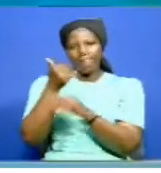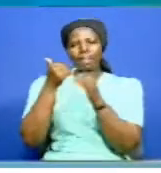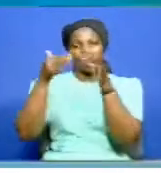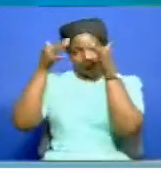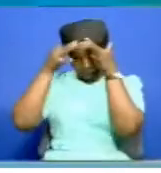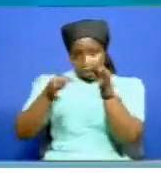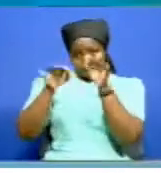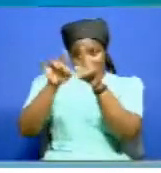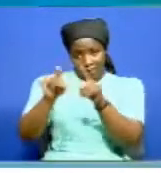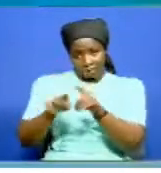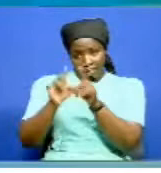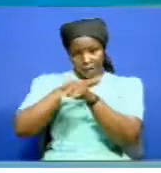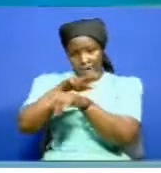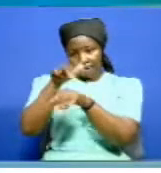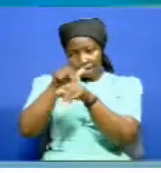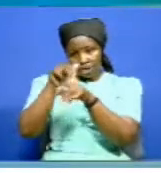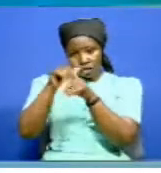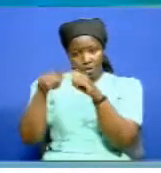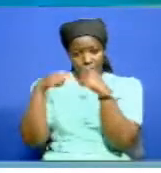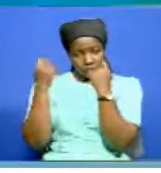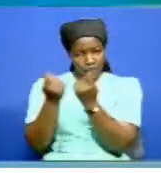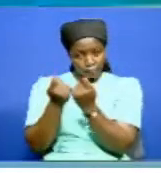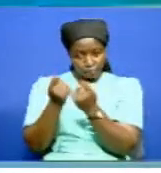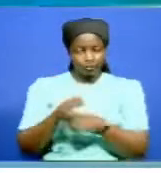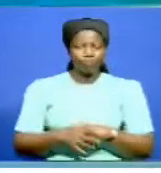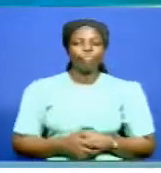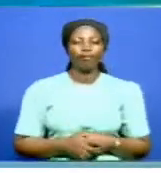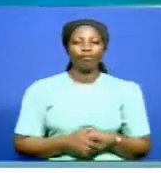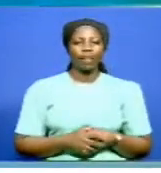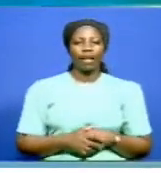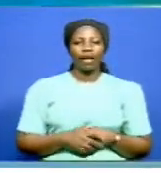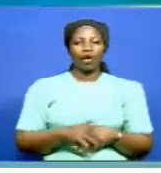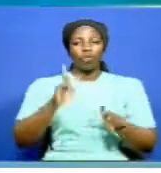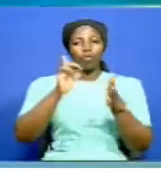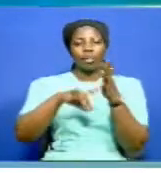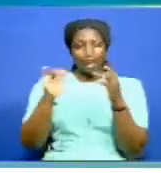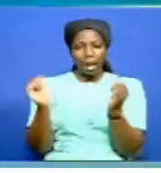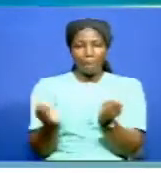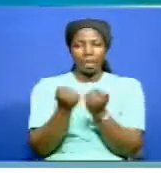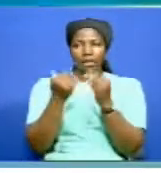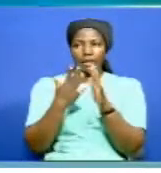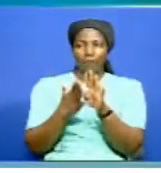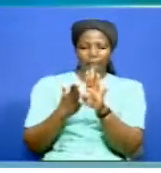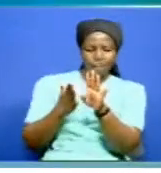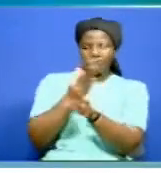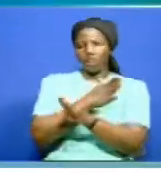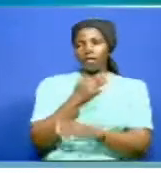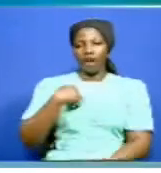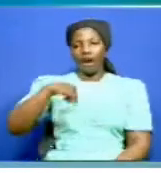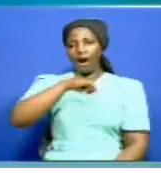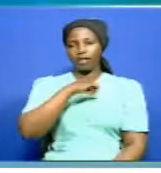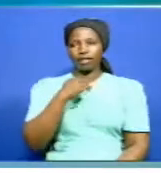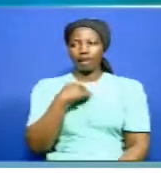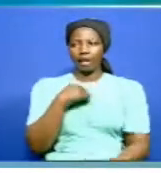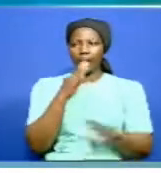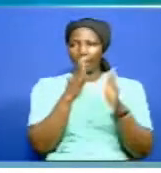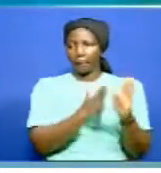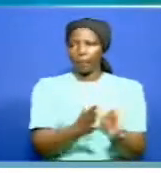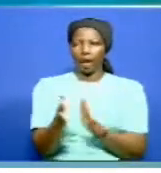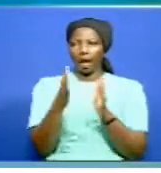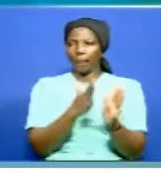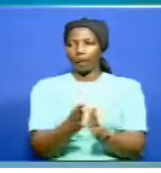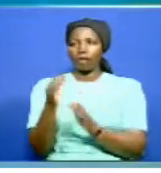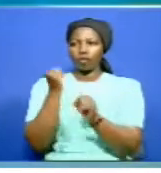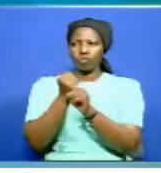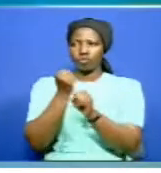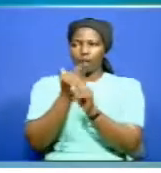Force. So what happens is that initially we had planned to do pre-registration